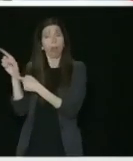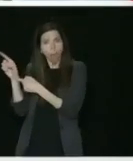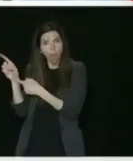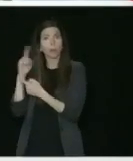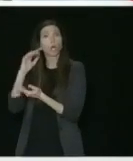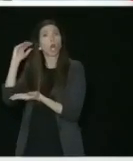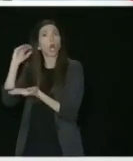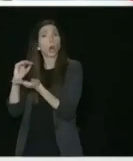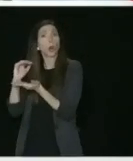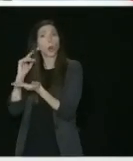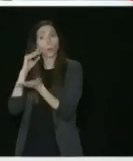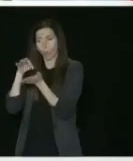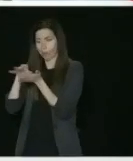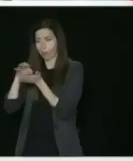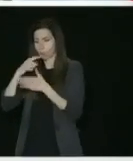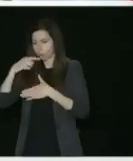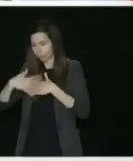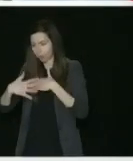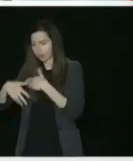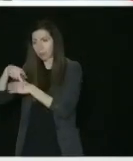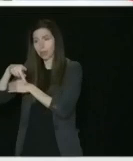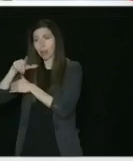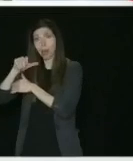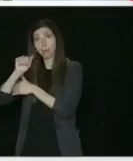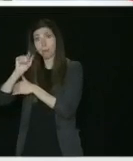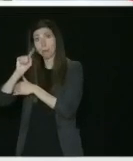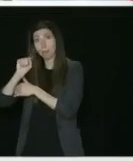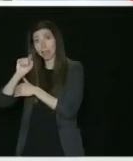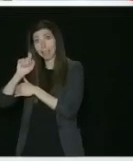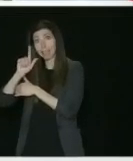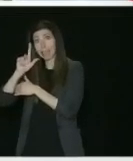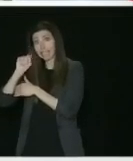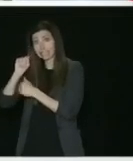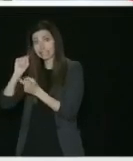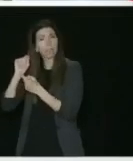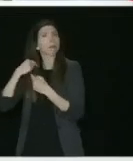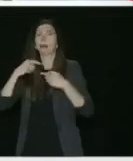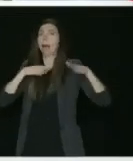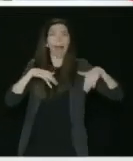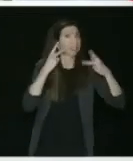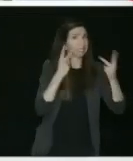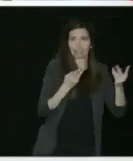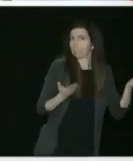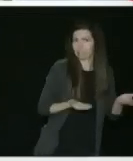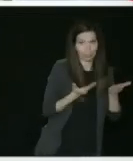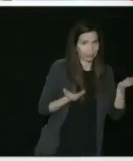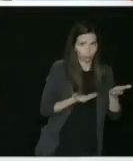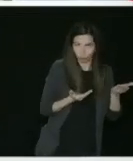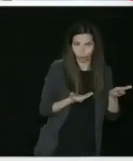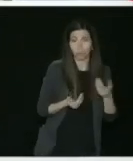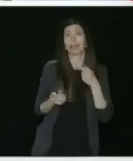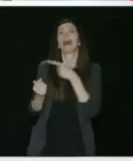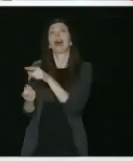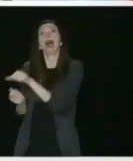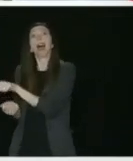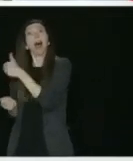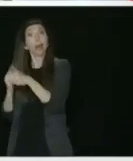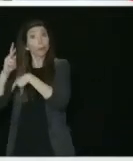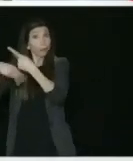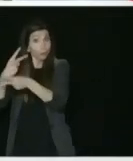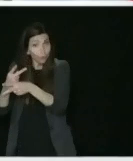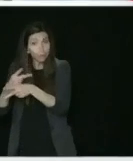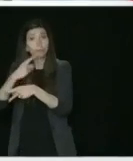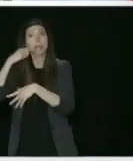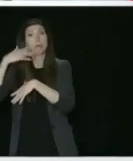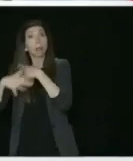in Canada. We have seen some reports of clots, of the more common types of clots reported in Canada, but out of all of the